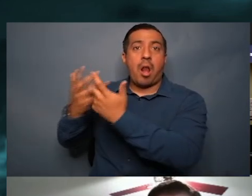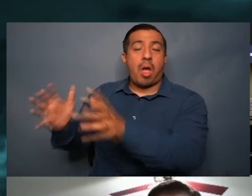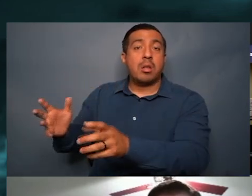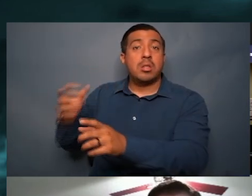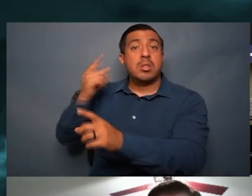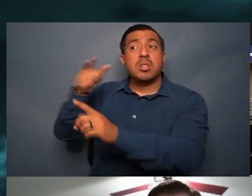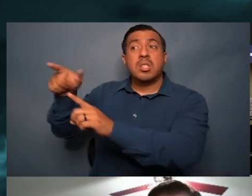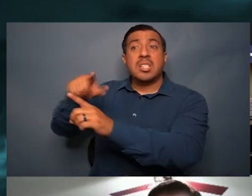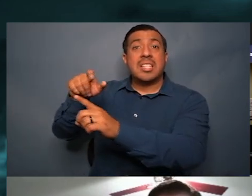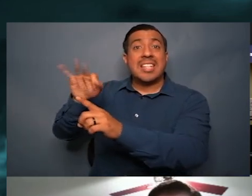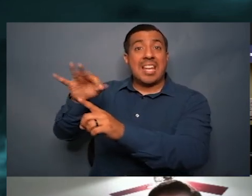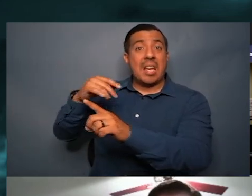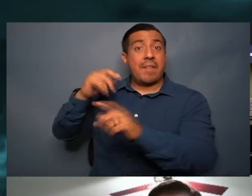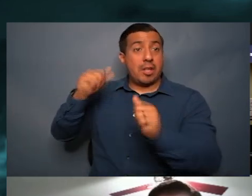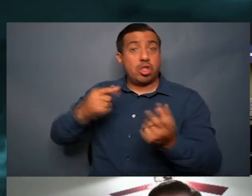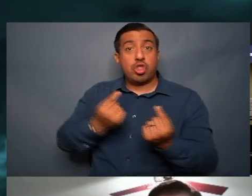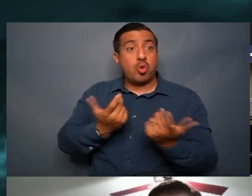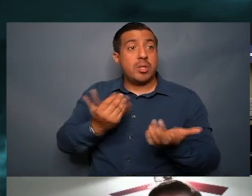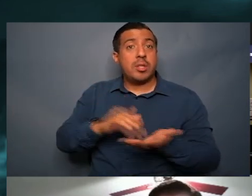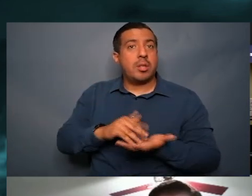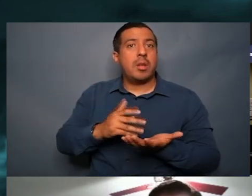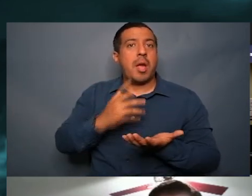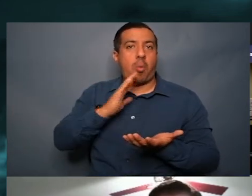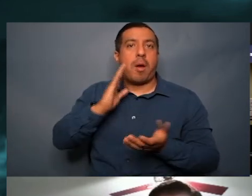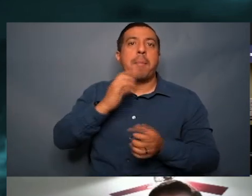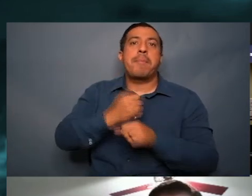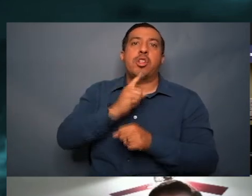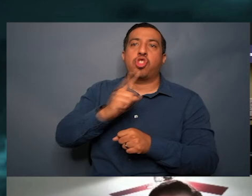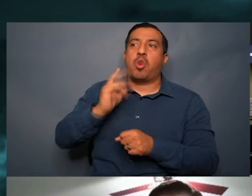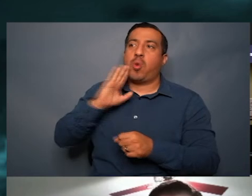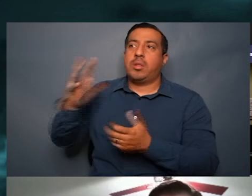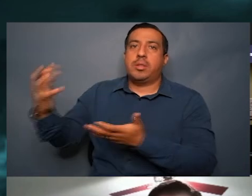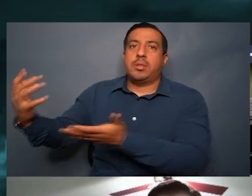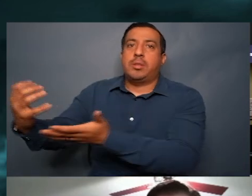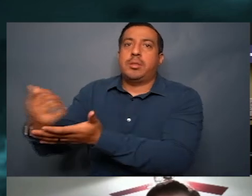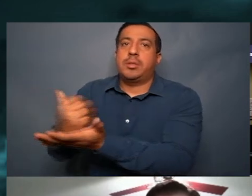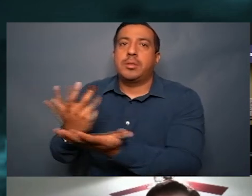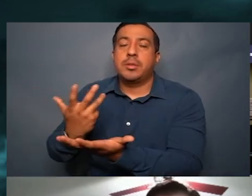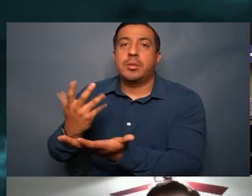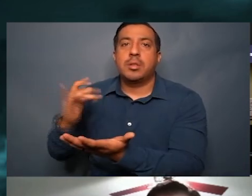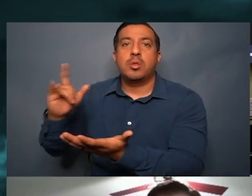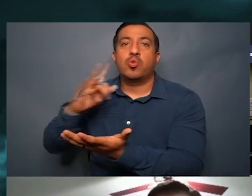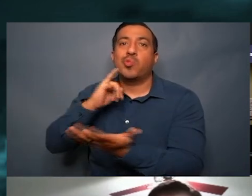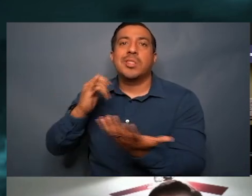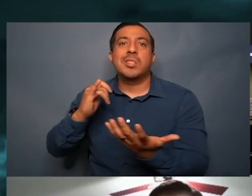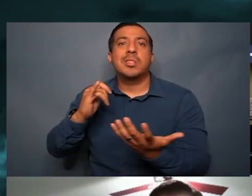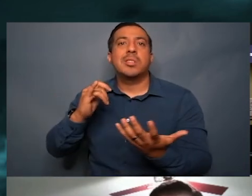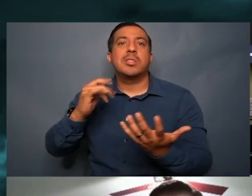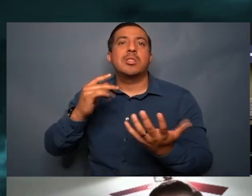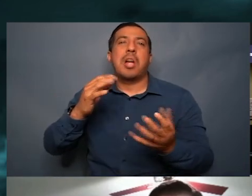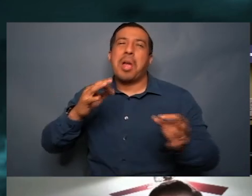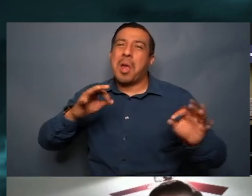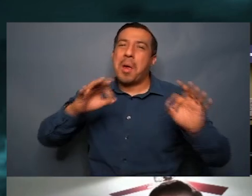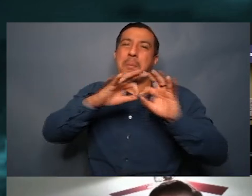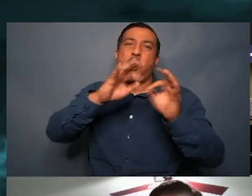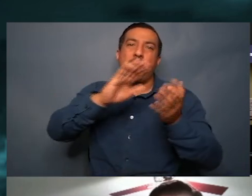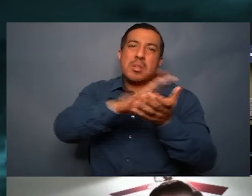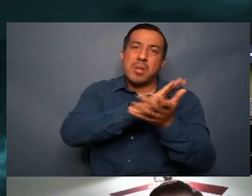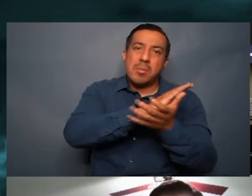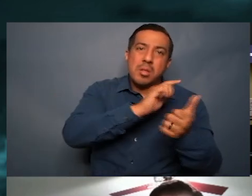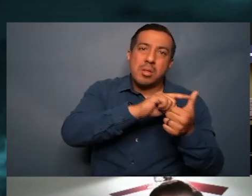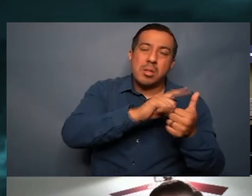that if they could do it all over again, they would make sure they had, are the important